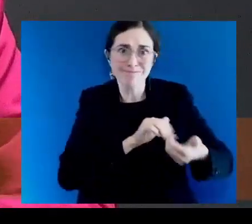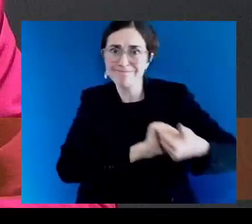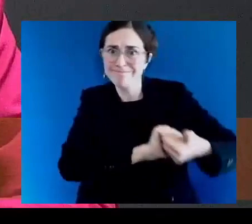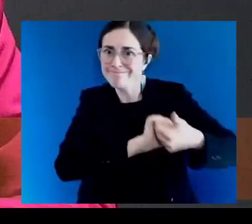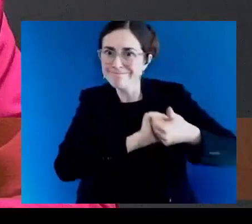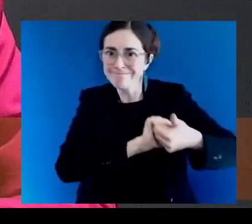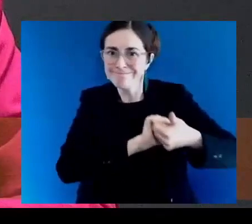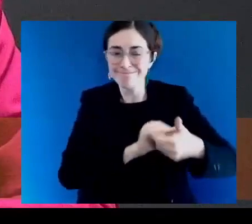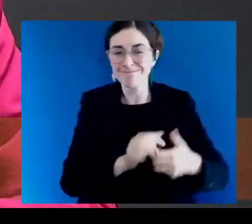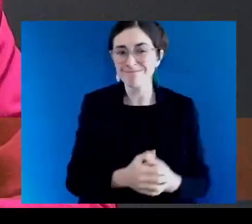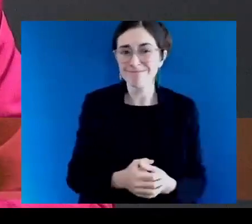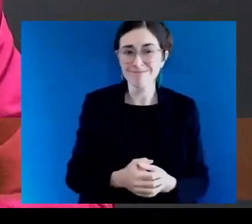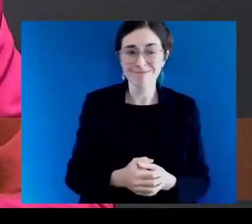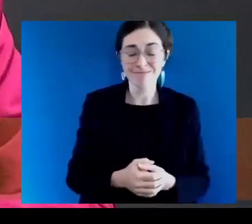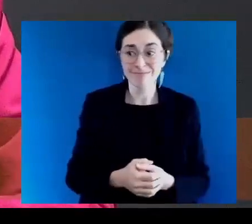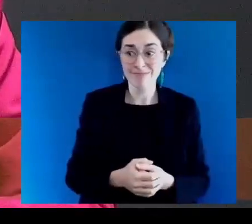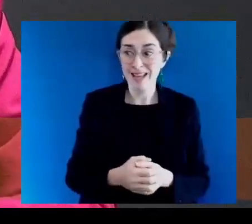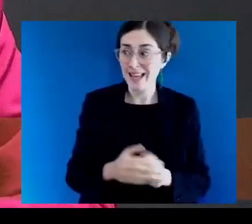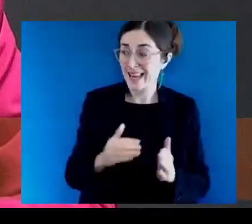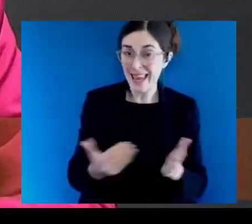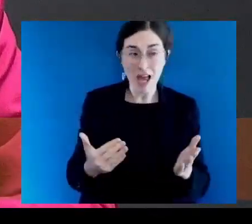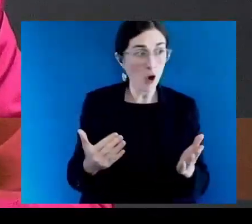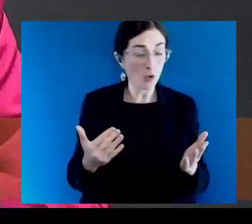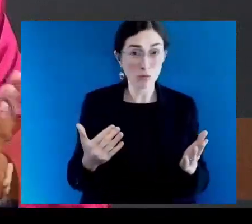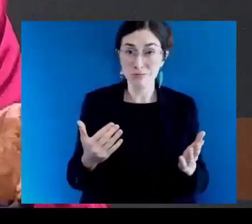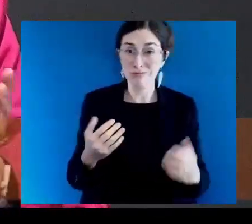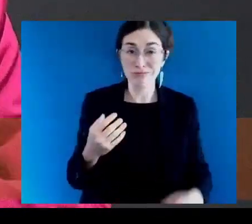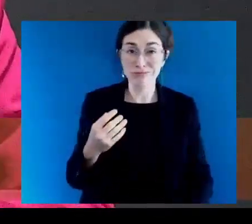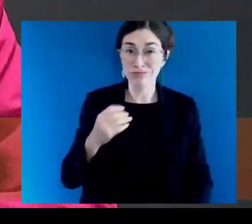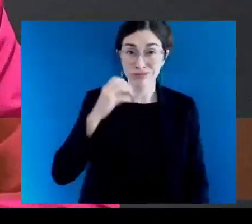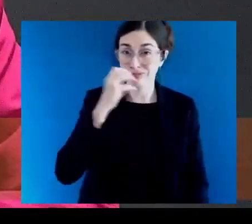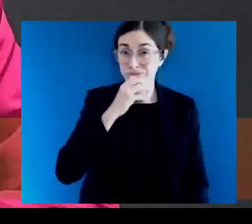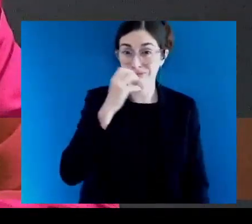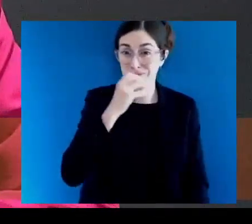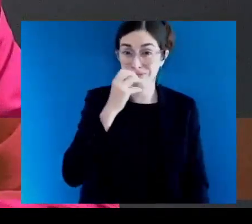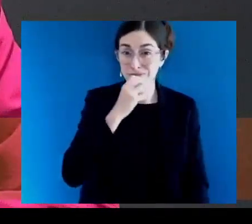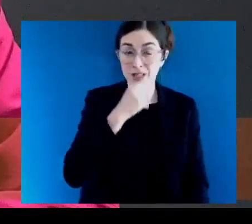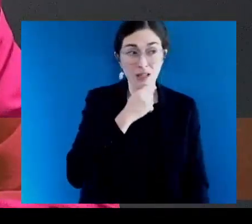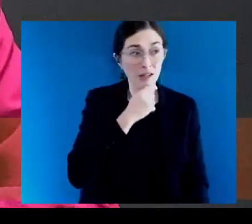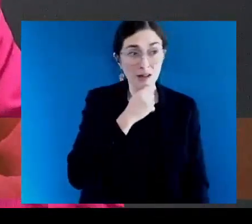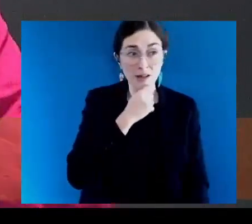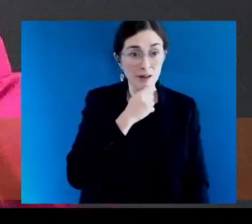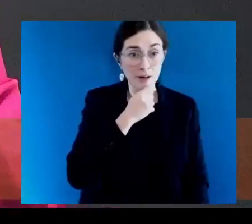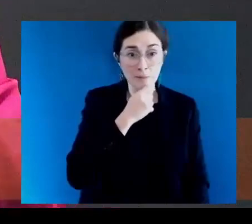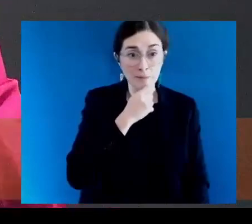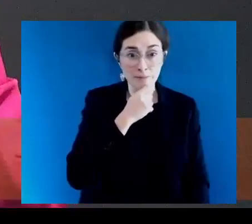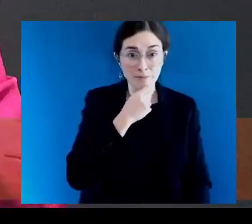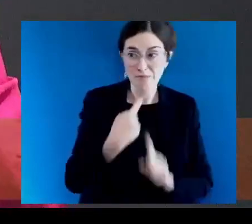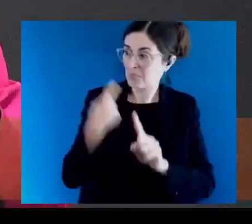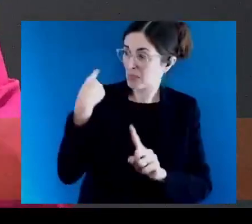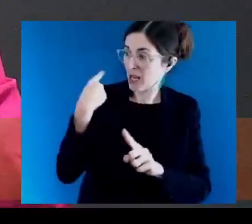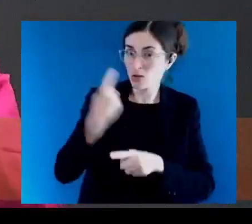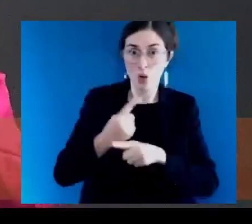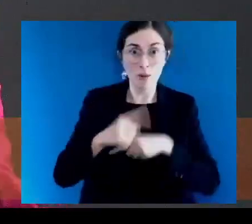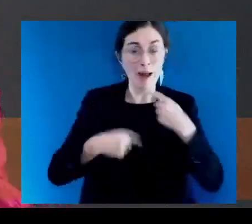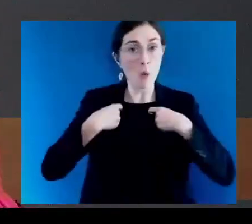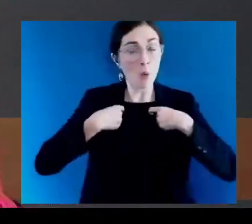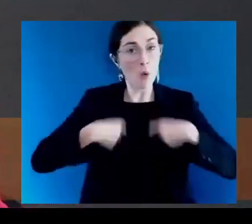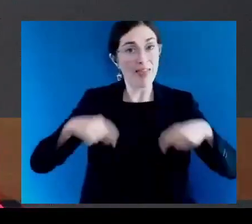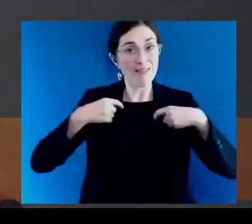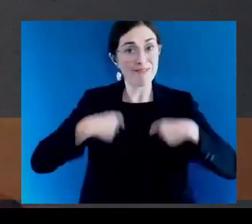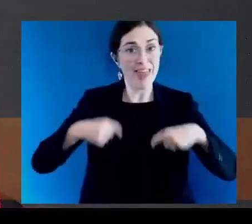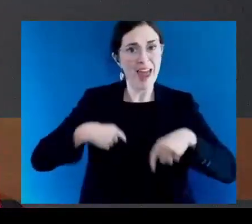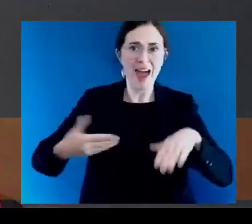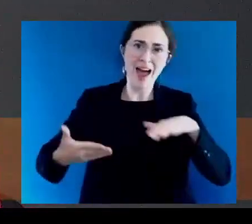it's a stark moment for contrast. Because any other conversations about welfare have sat inside the state at